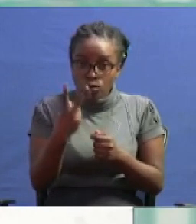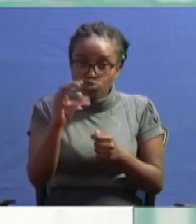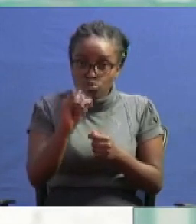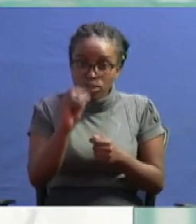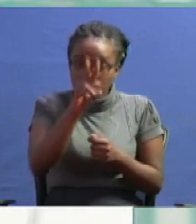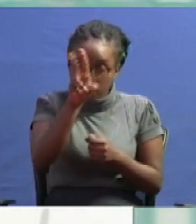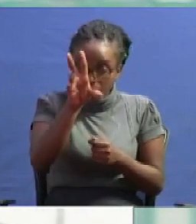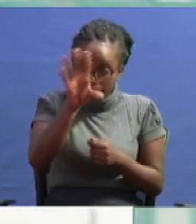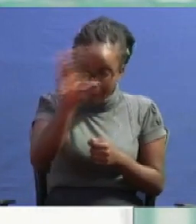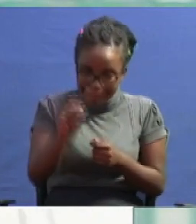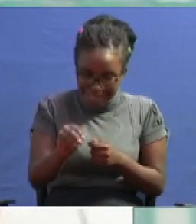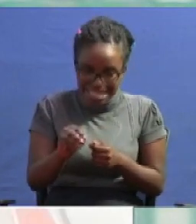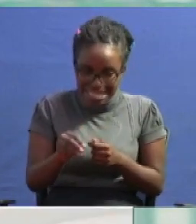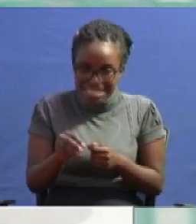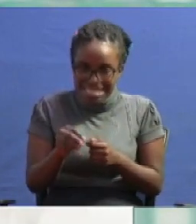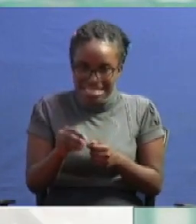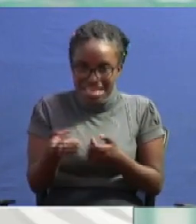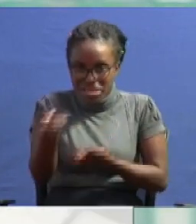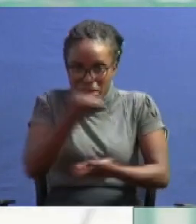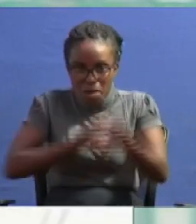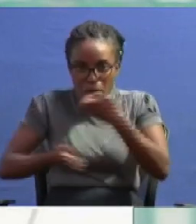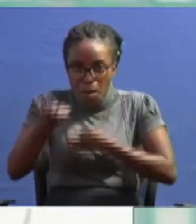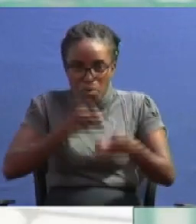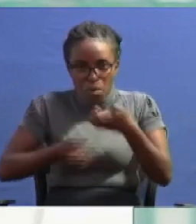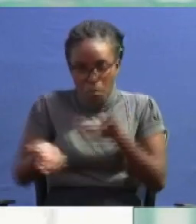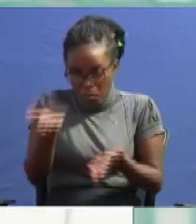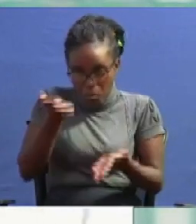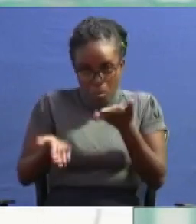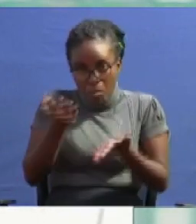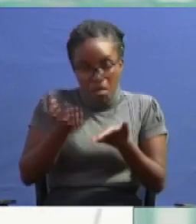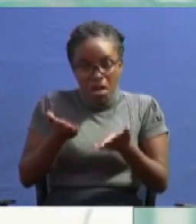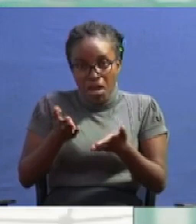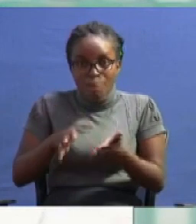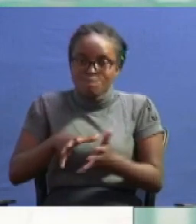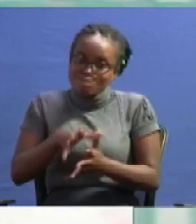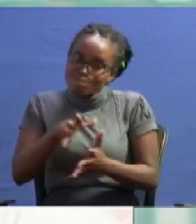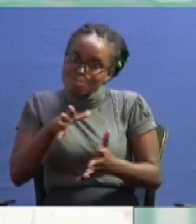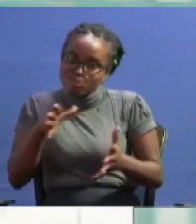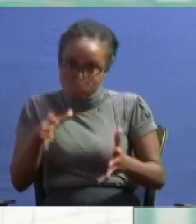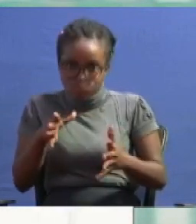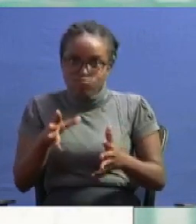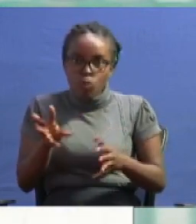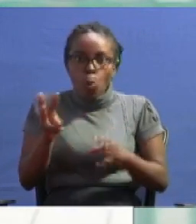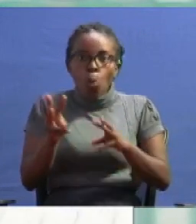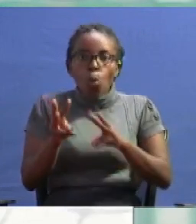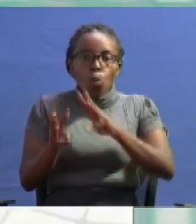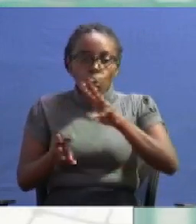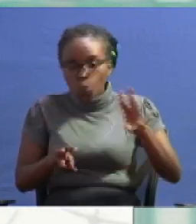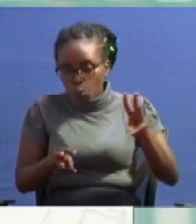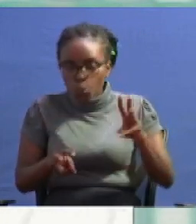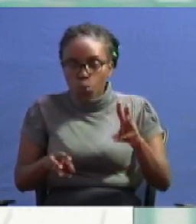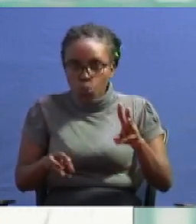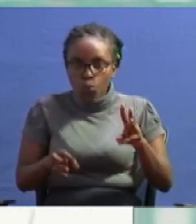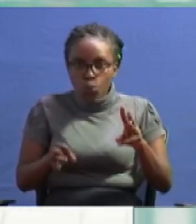controlling 80% of the economy. Okay. And that is why they influence largely on these Western ideas, because the economy is